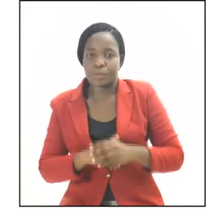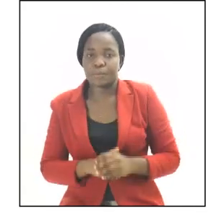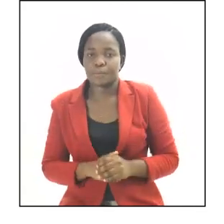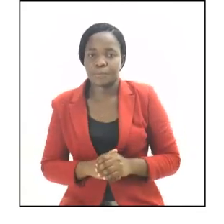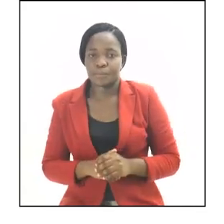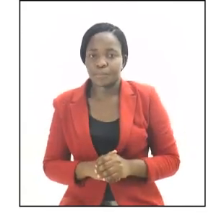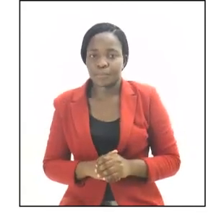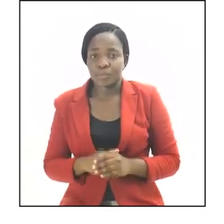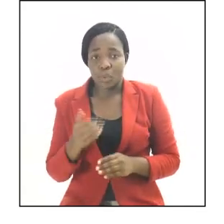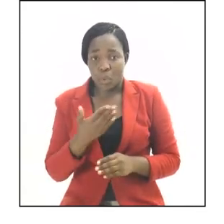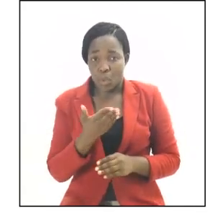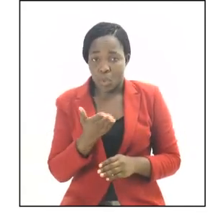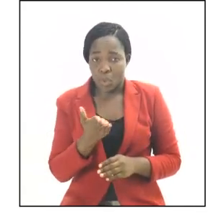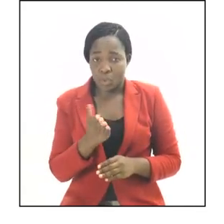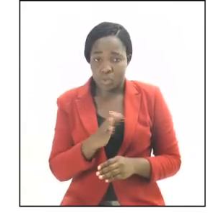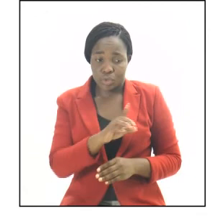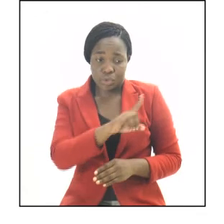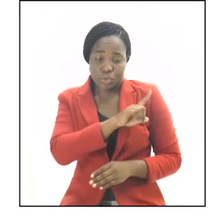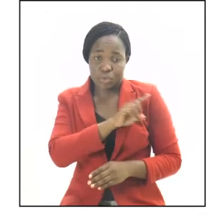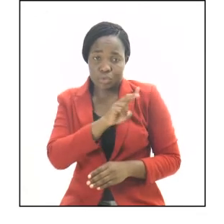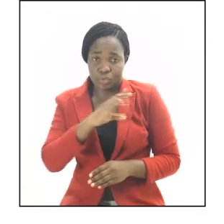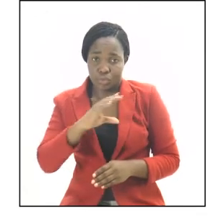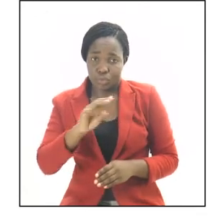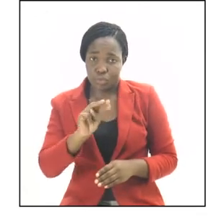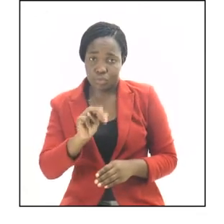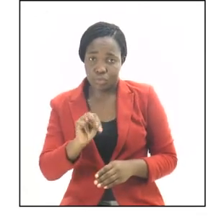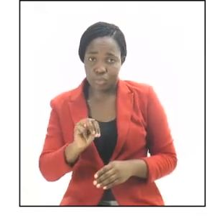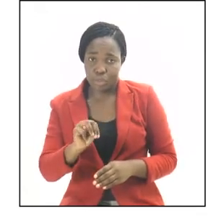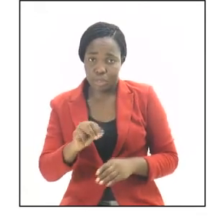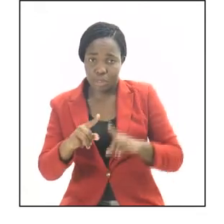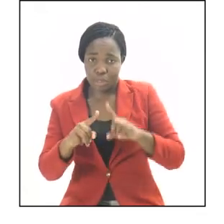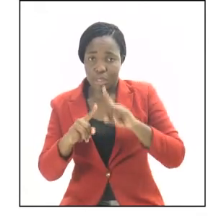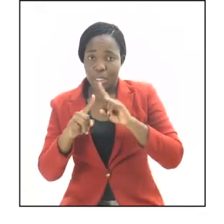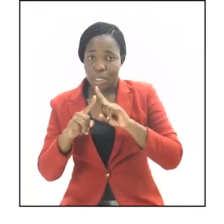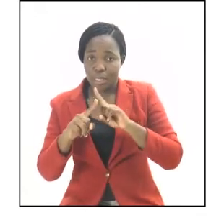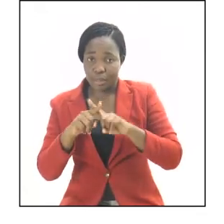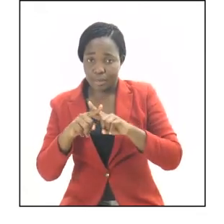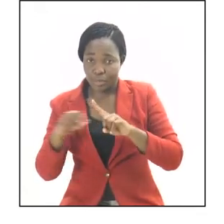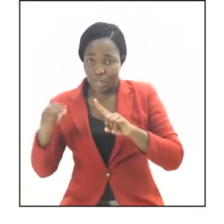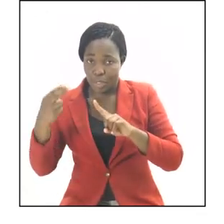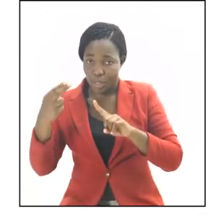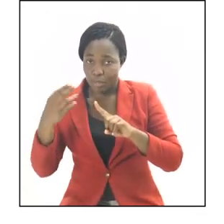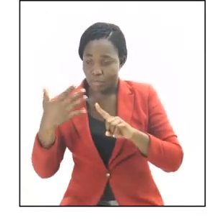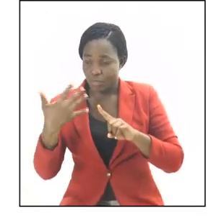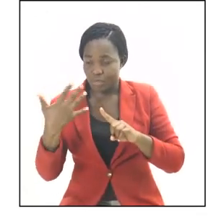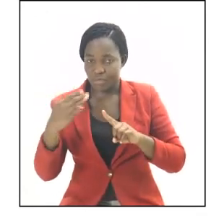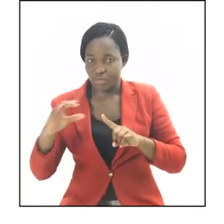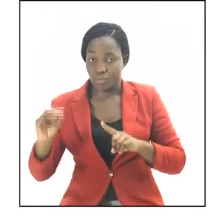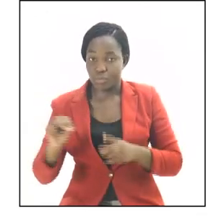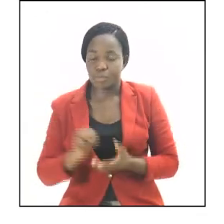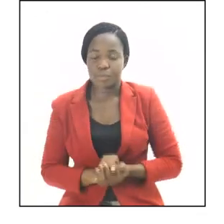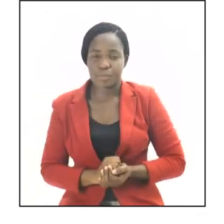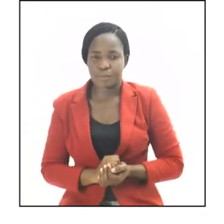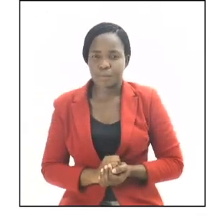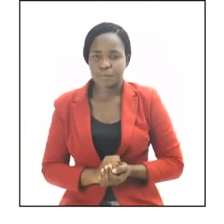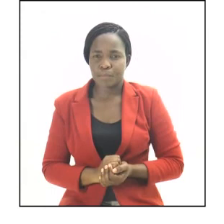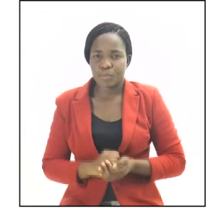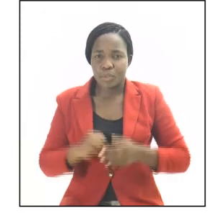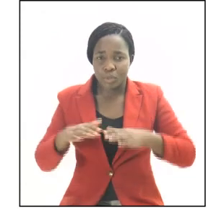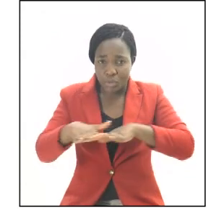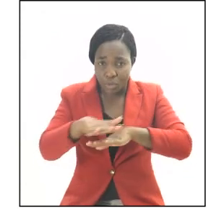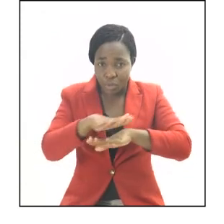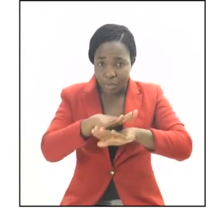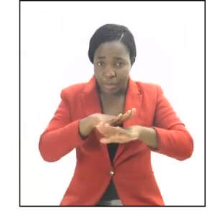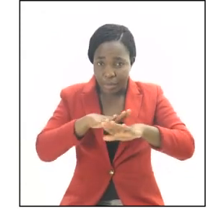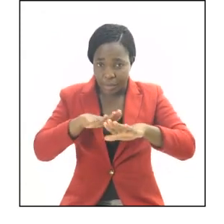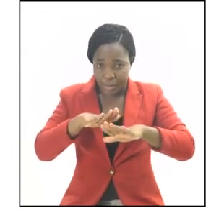whole base is 12 centimeters and the height is 5 centimeters. So the area would